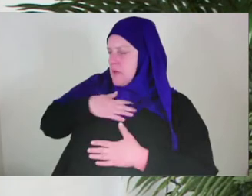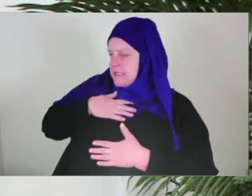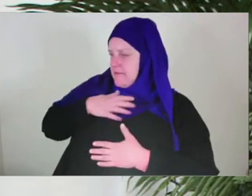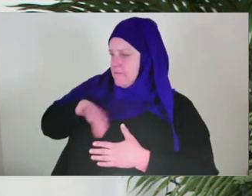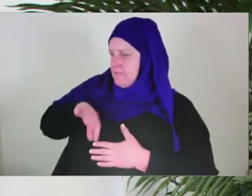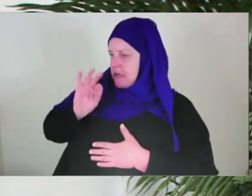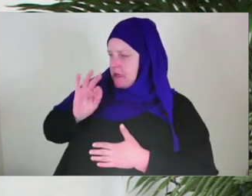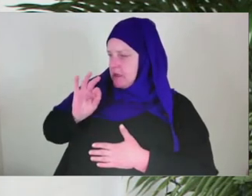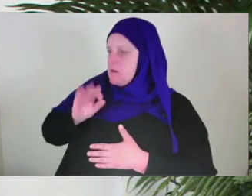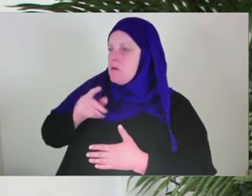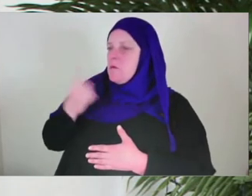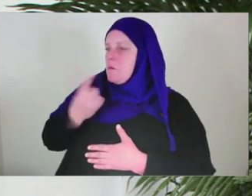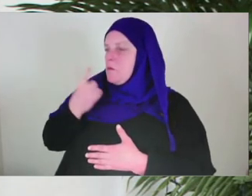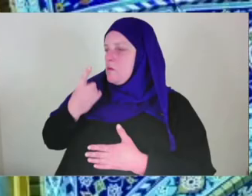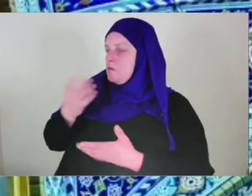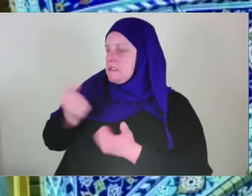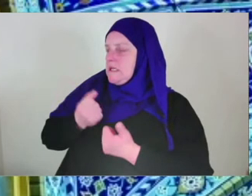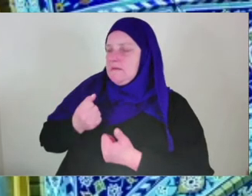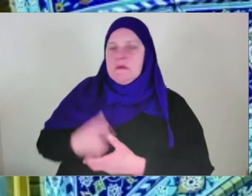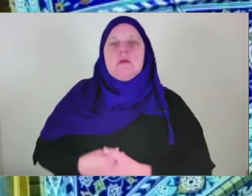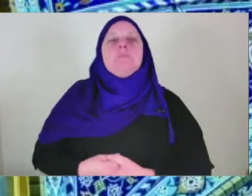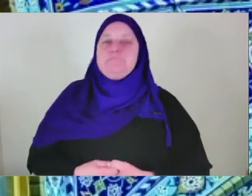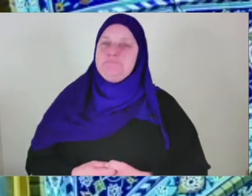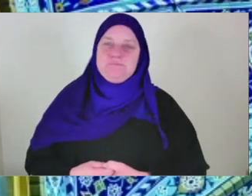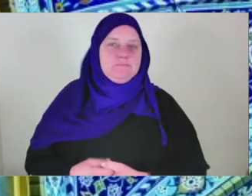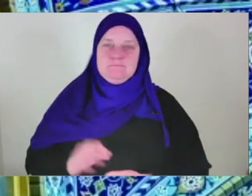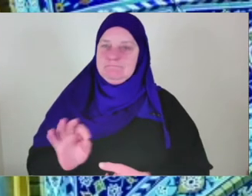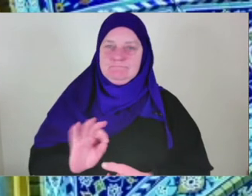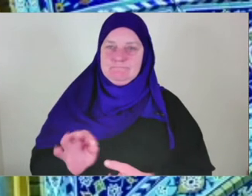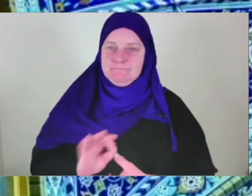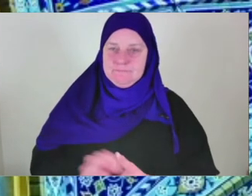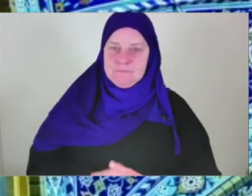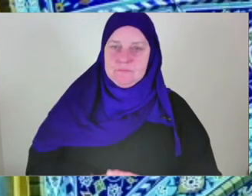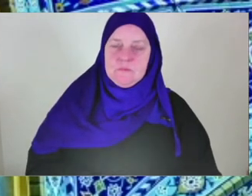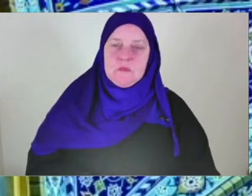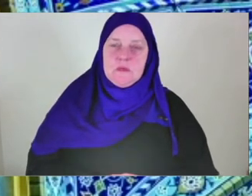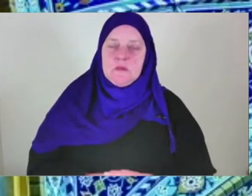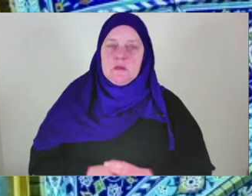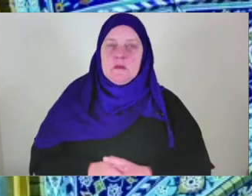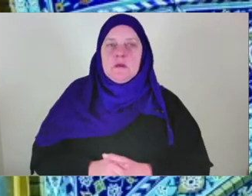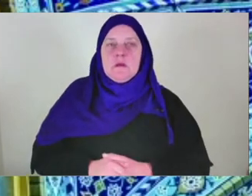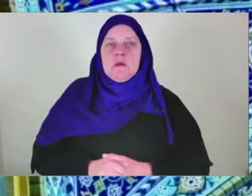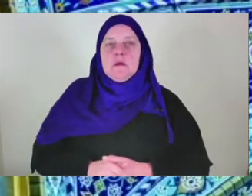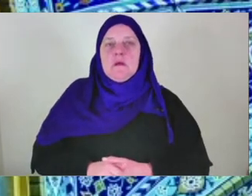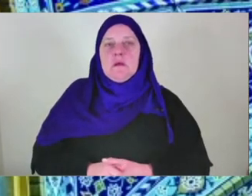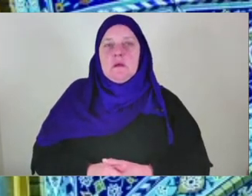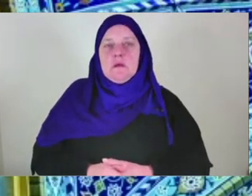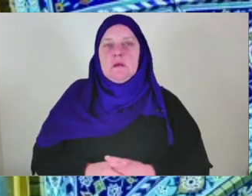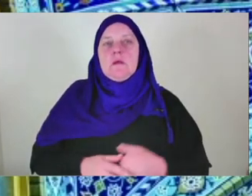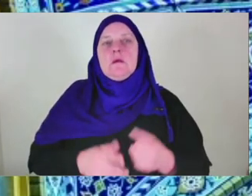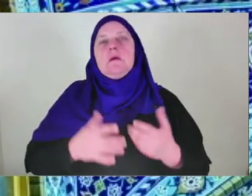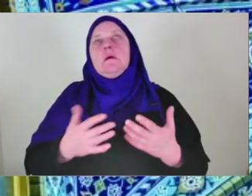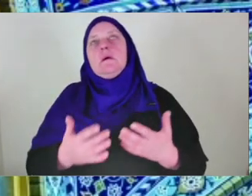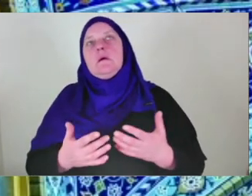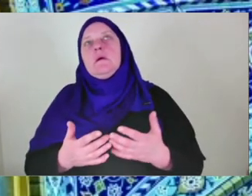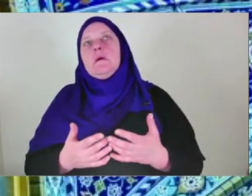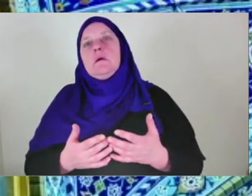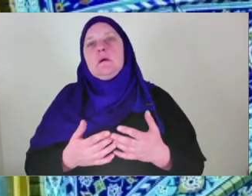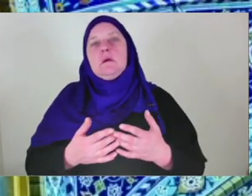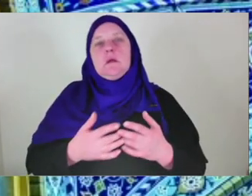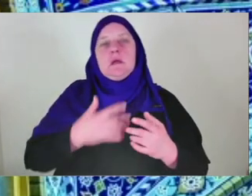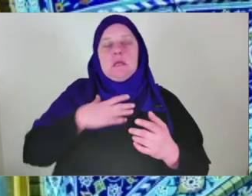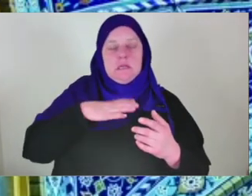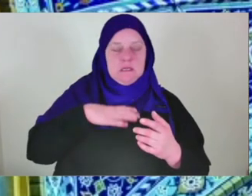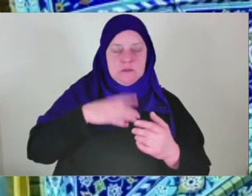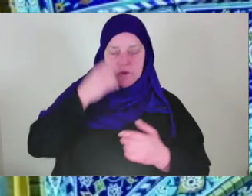understanding? That's very correct. Kind of brothers and sisters, they need to think of khums and zakat. Of